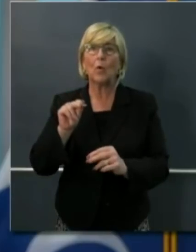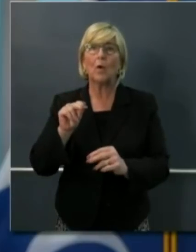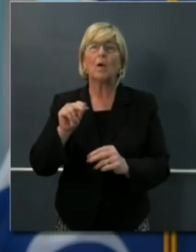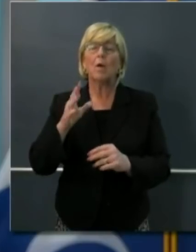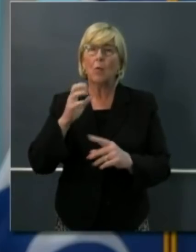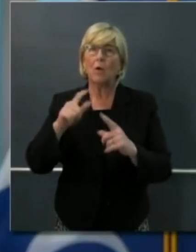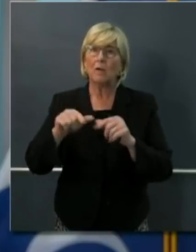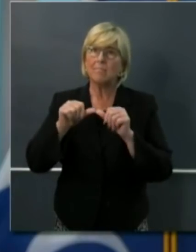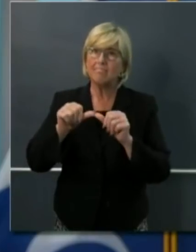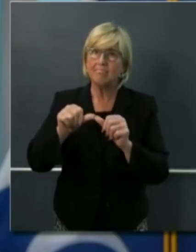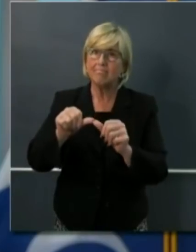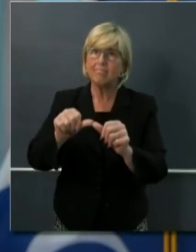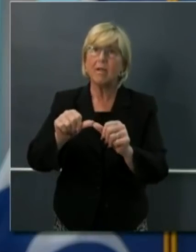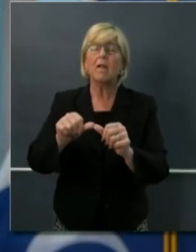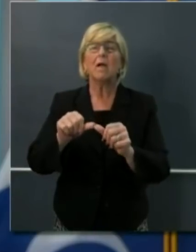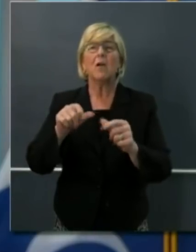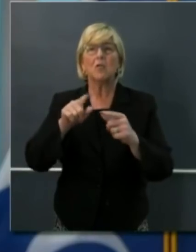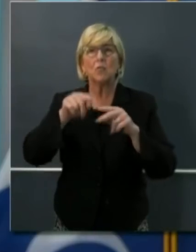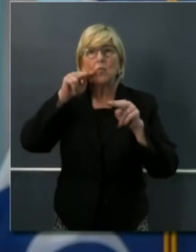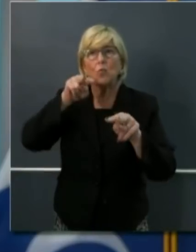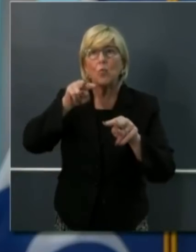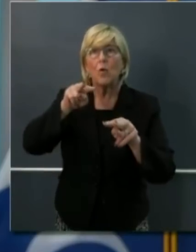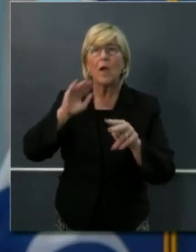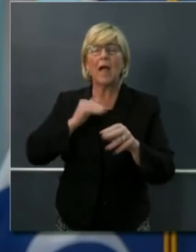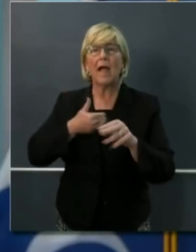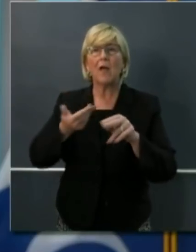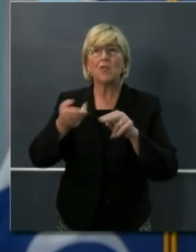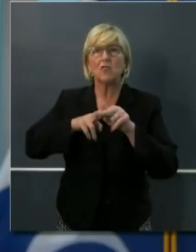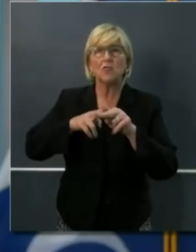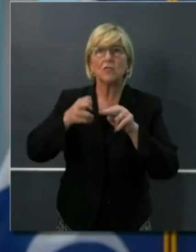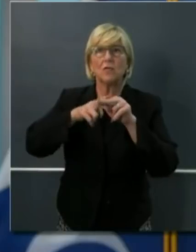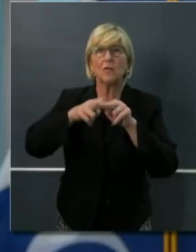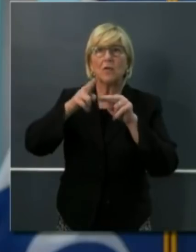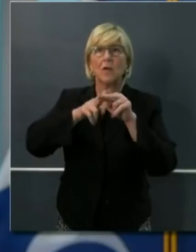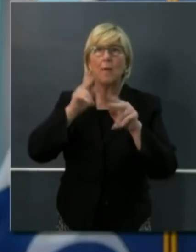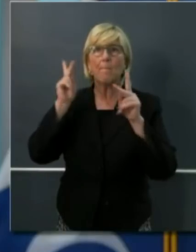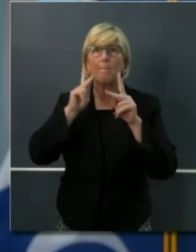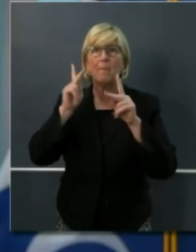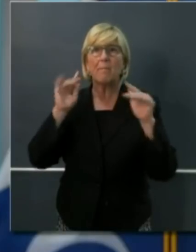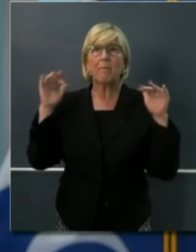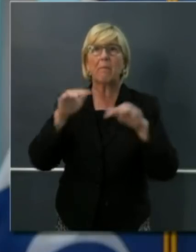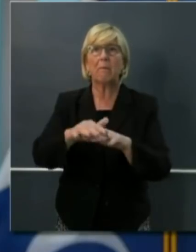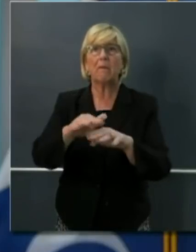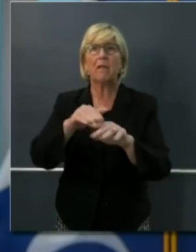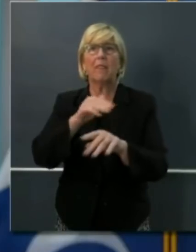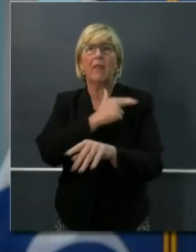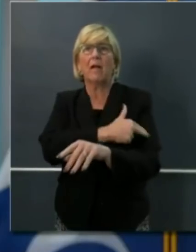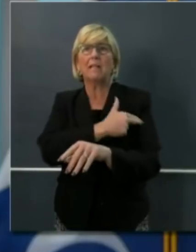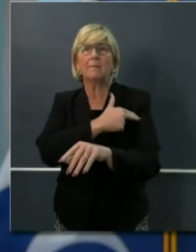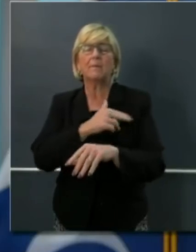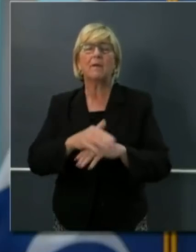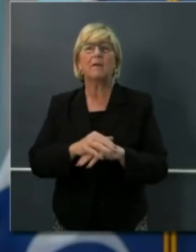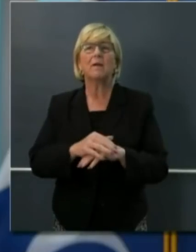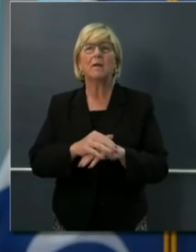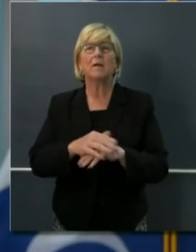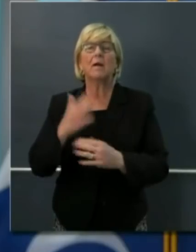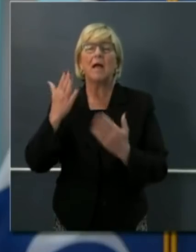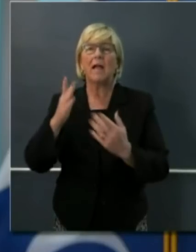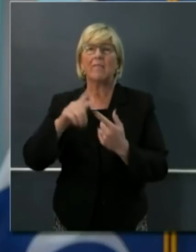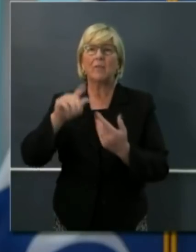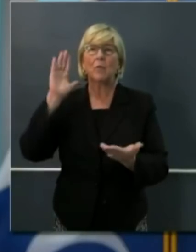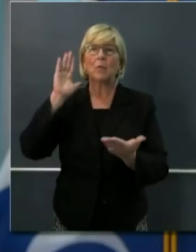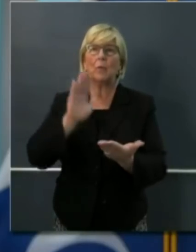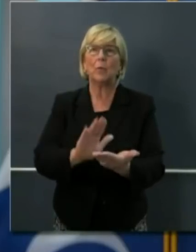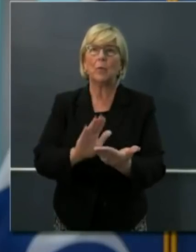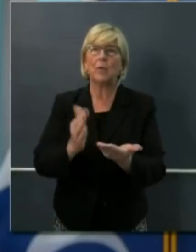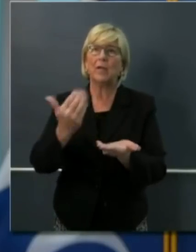to maintain our surge capacity. And we recognize anytime we begin to toggle back and start opening things back up,